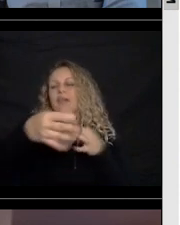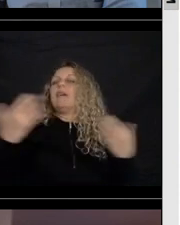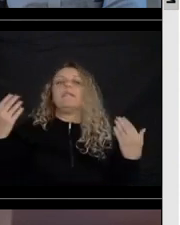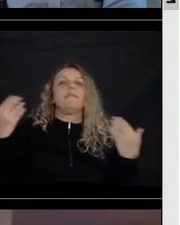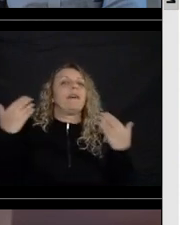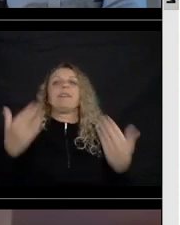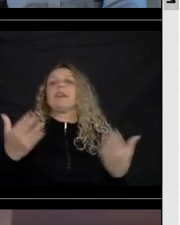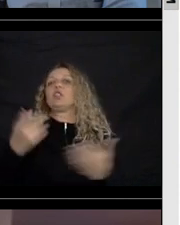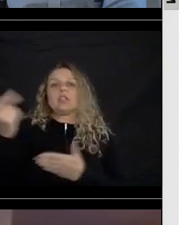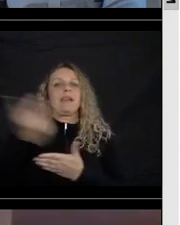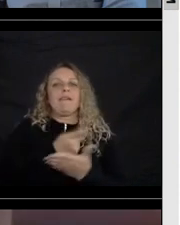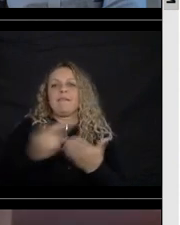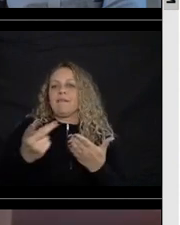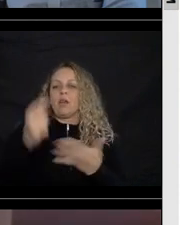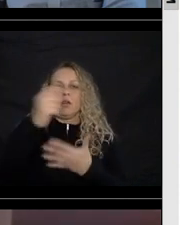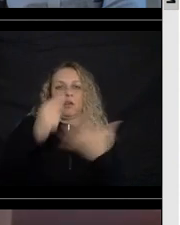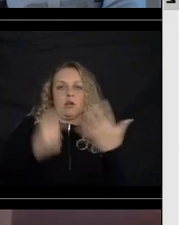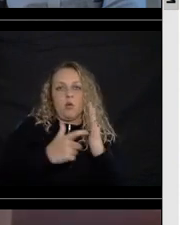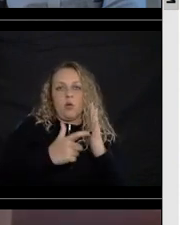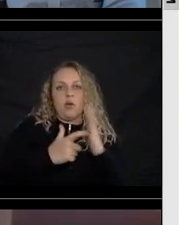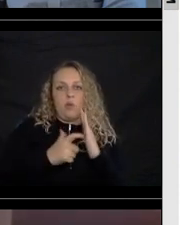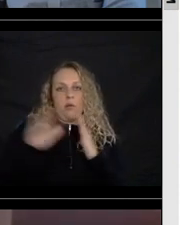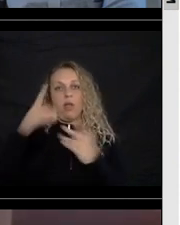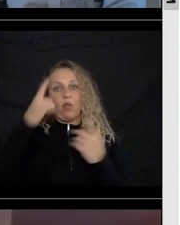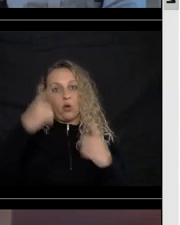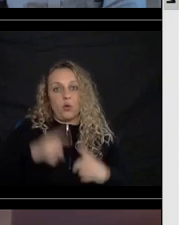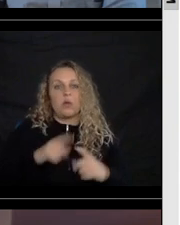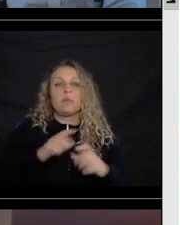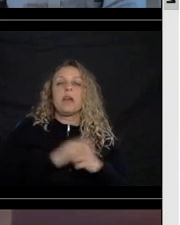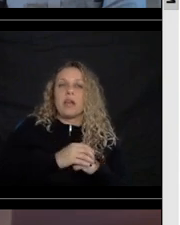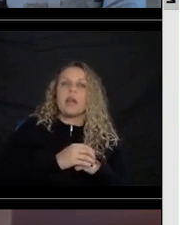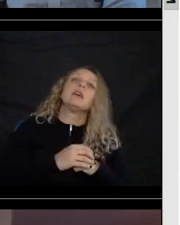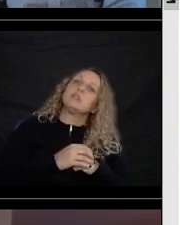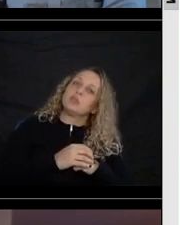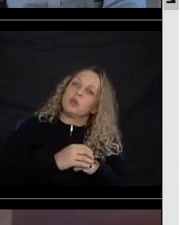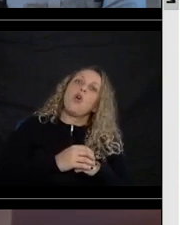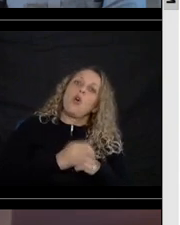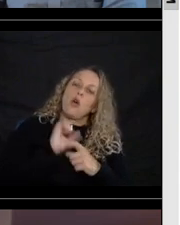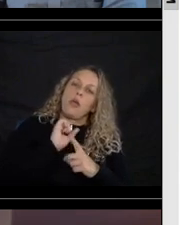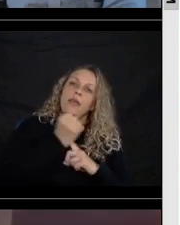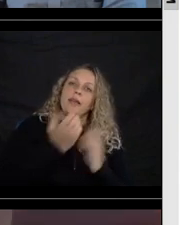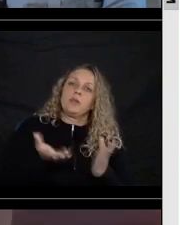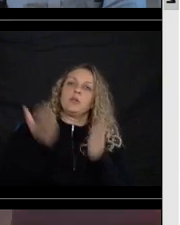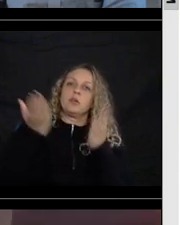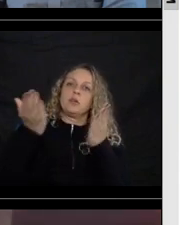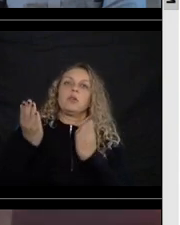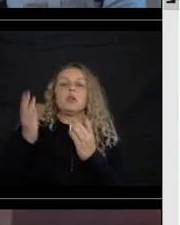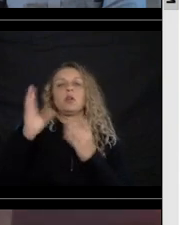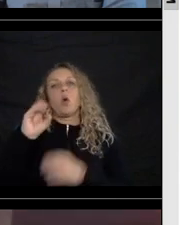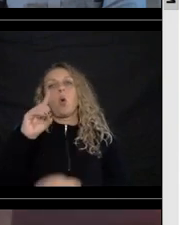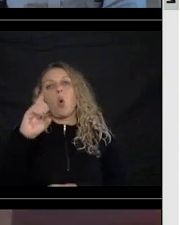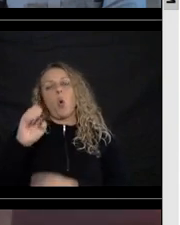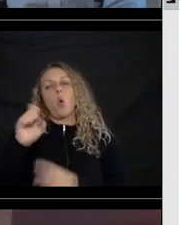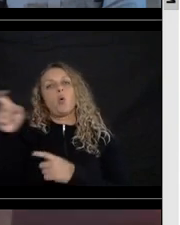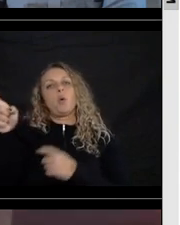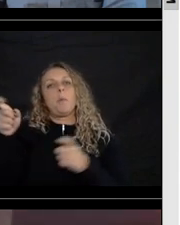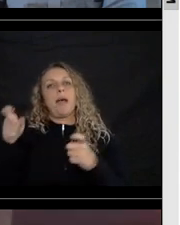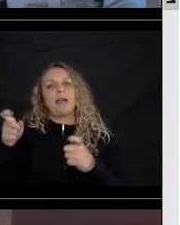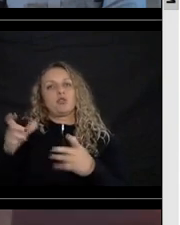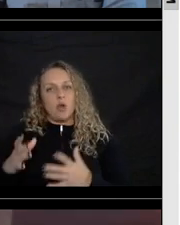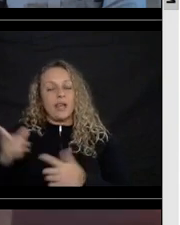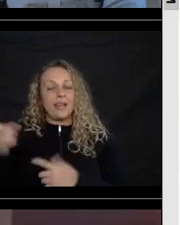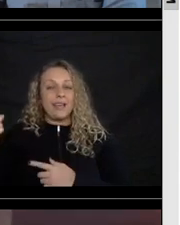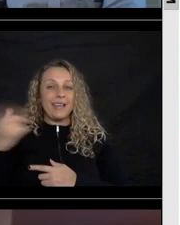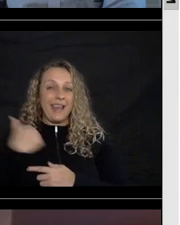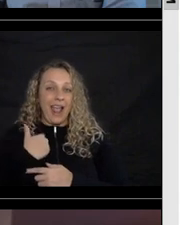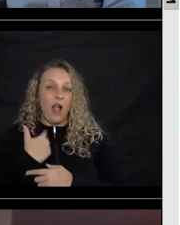owner failed to meet the requirements of their agreement, and so the case was brought to the code magistrate. At that time, the code magistrate